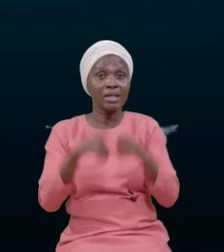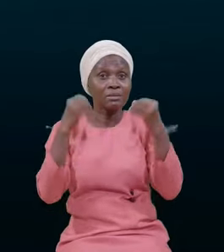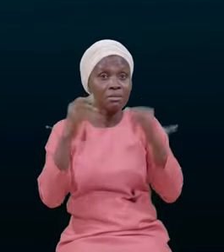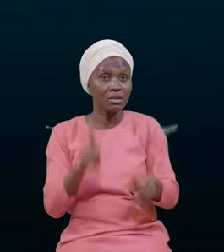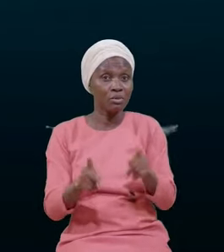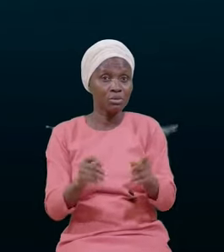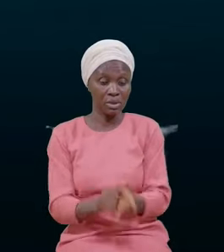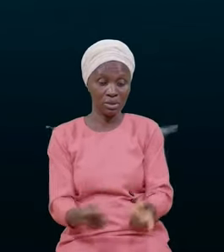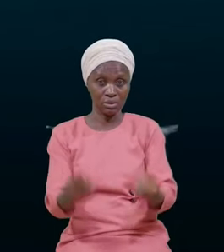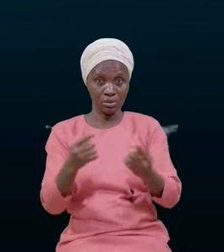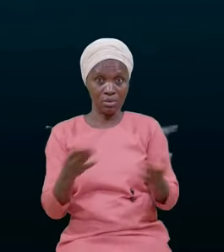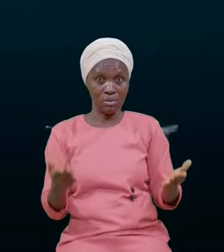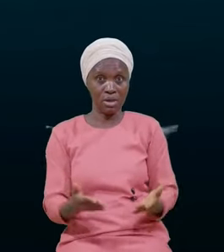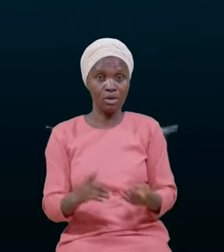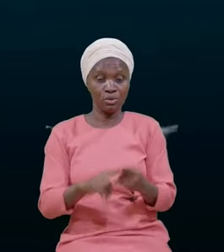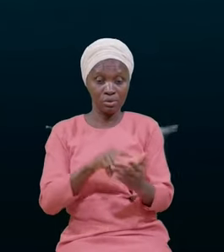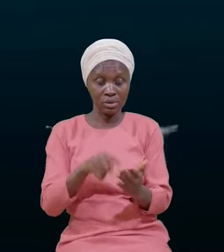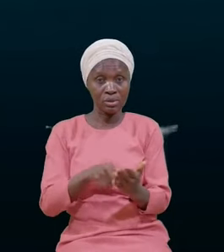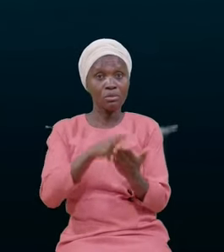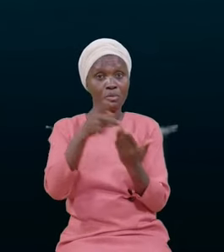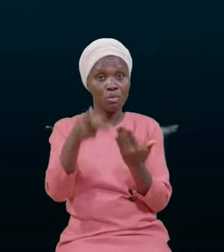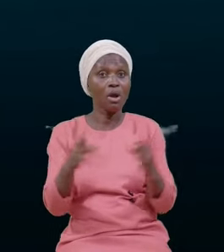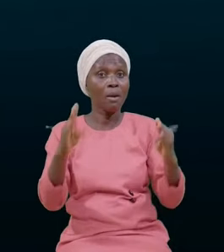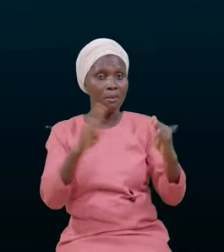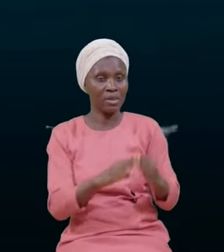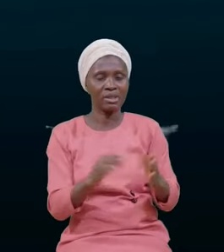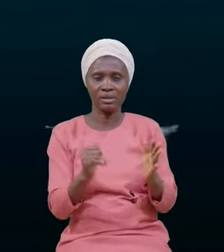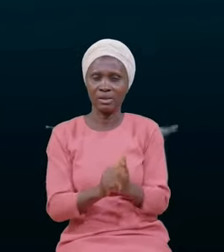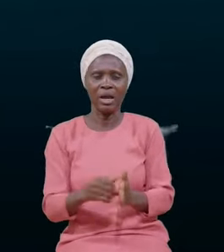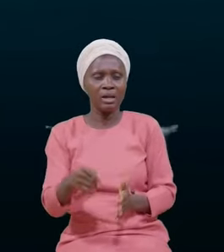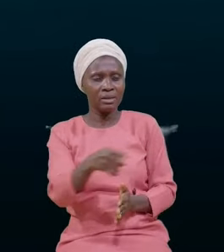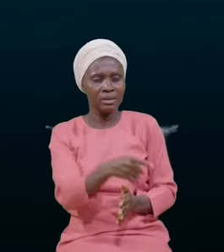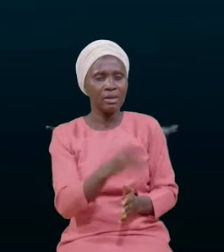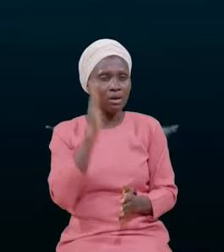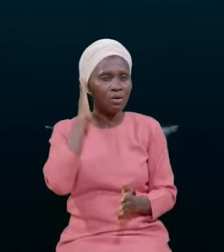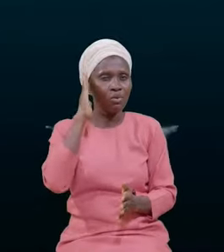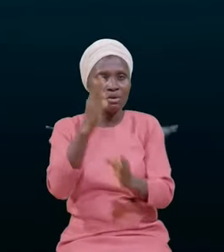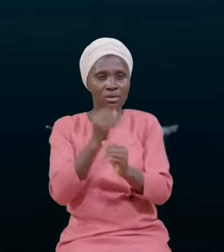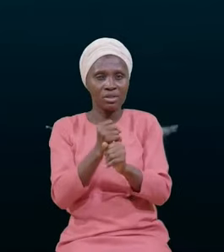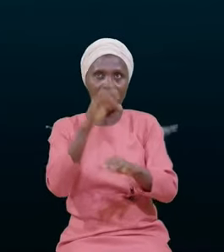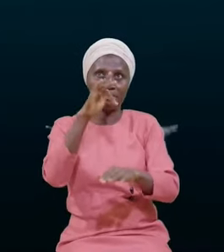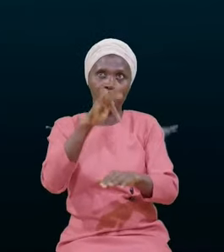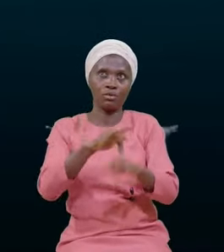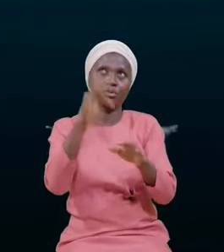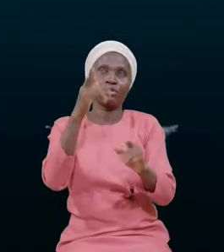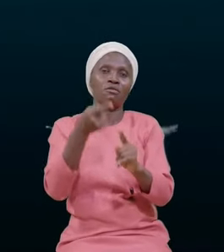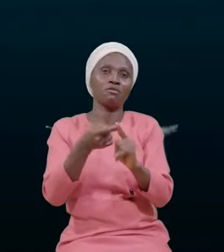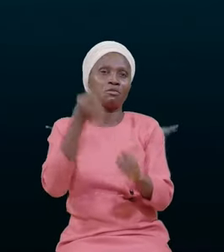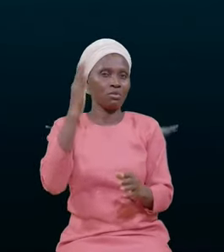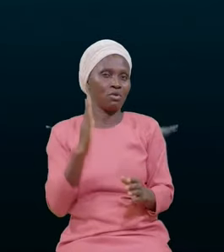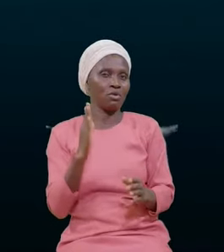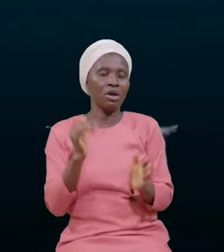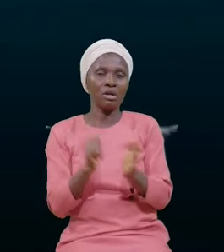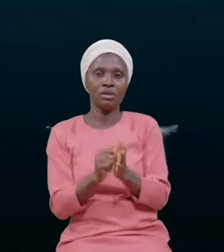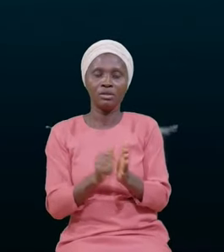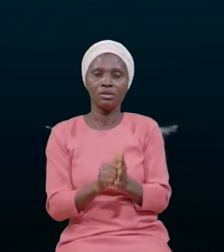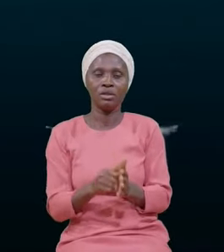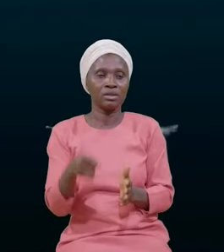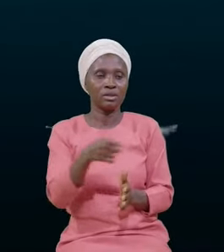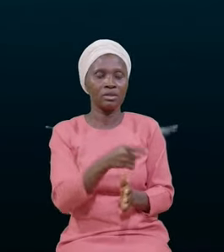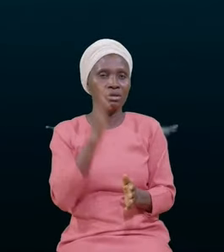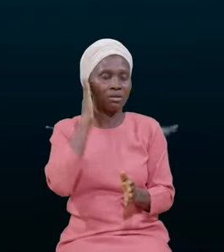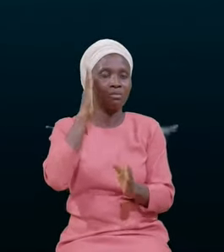one way of the other they will be touched they will be moved those who